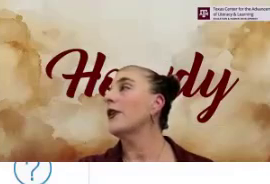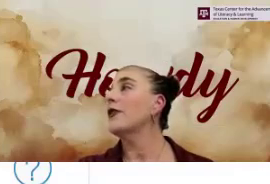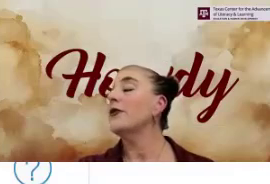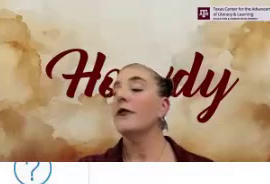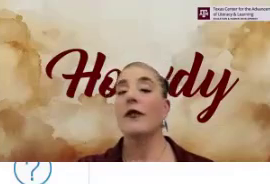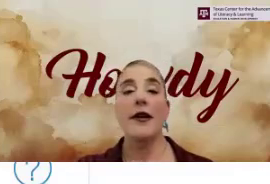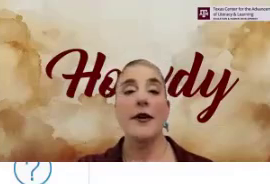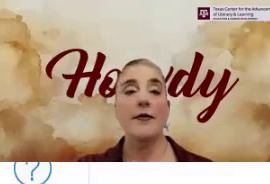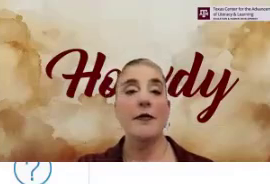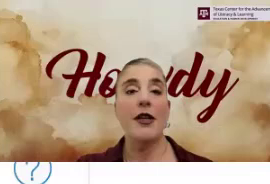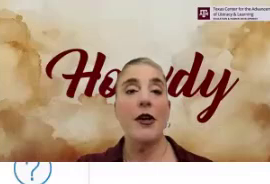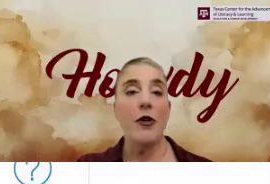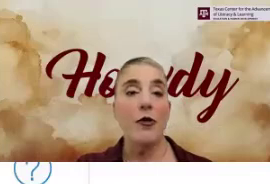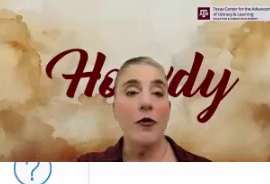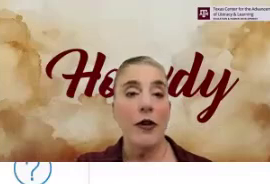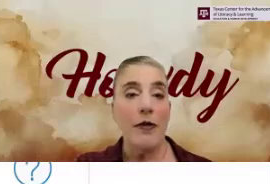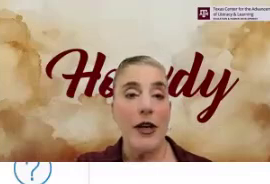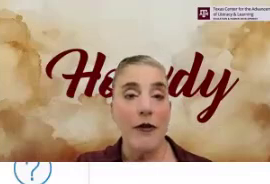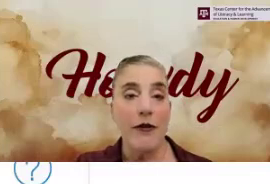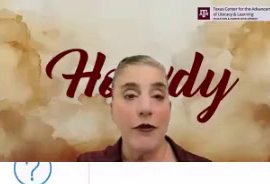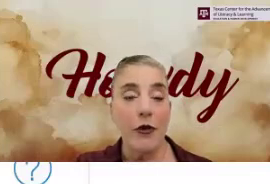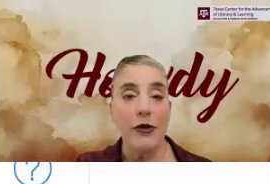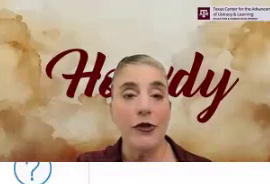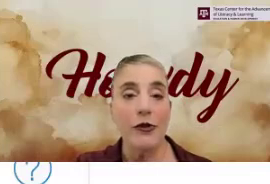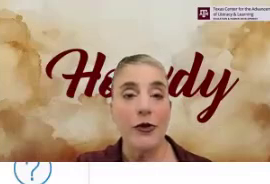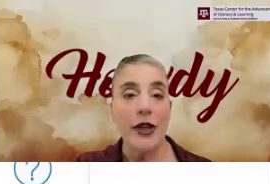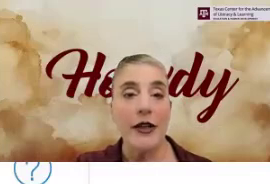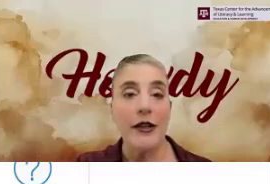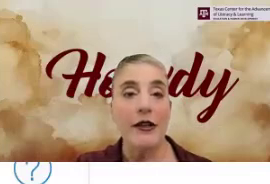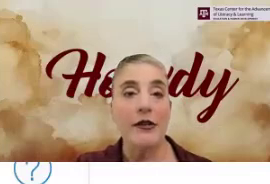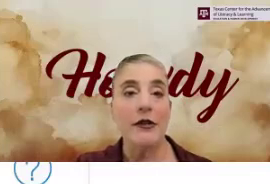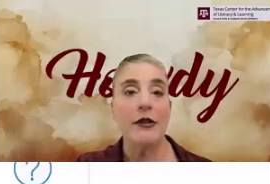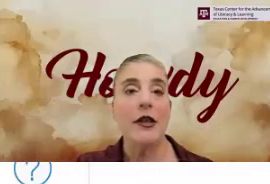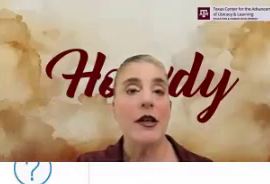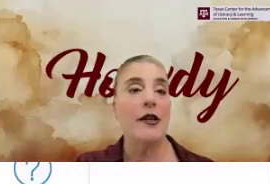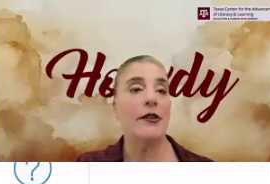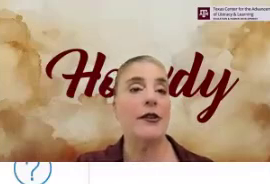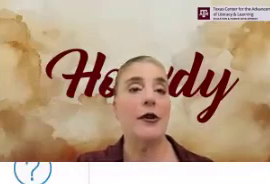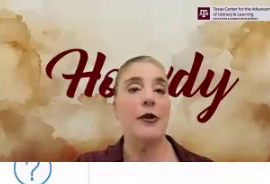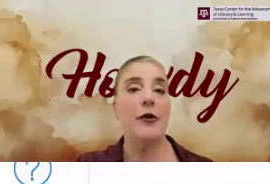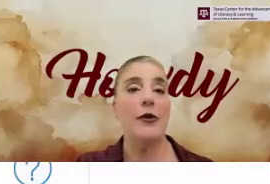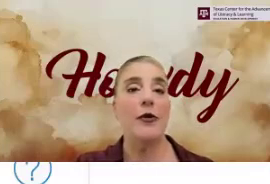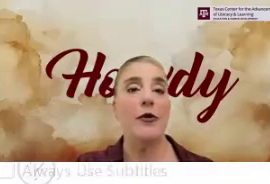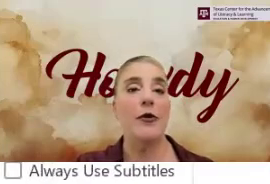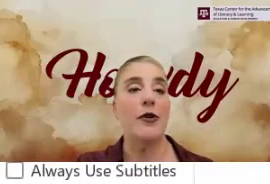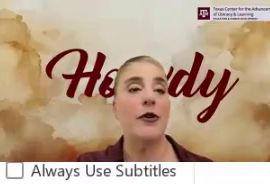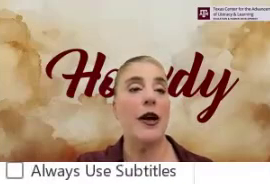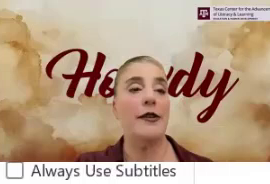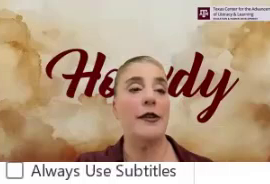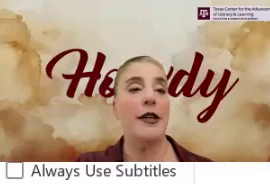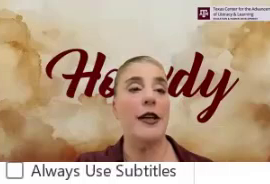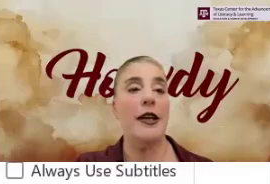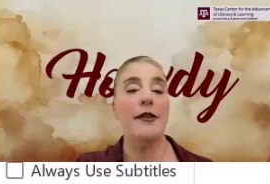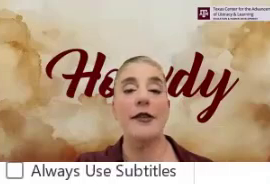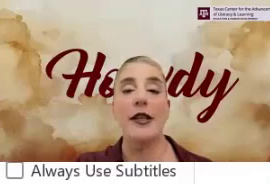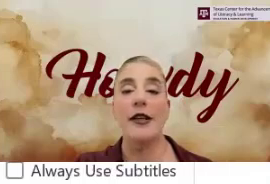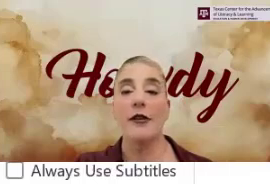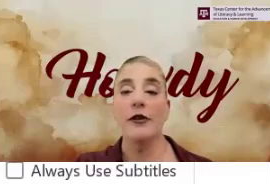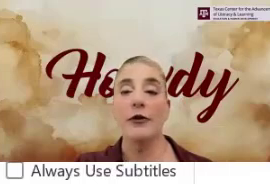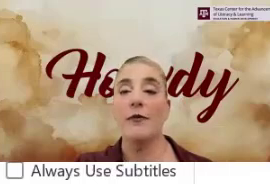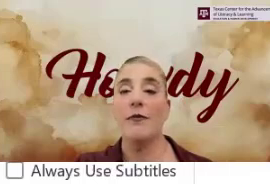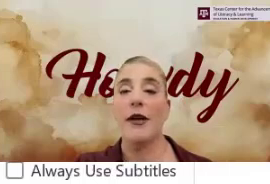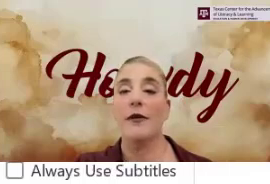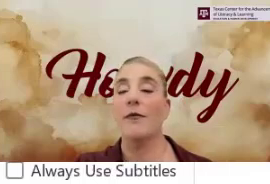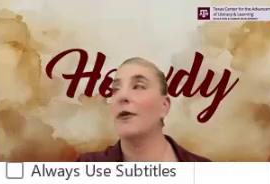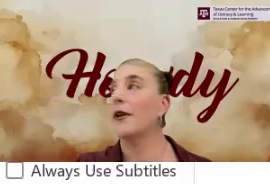Okay. Let me go full screen so you guys can see